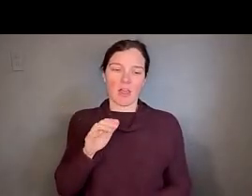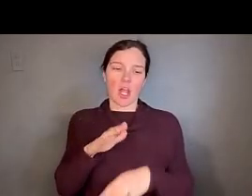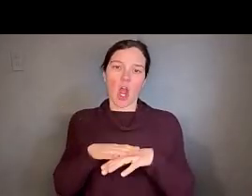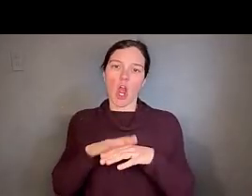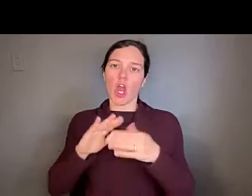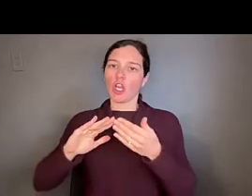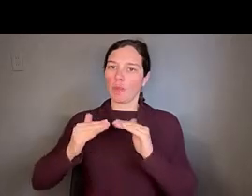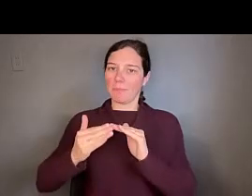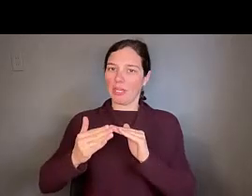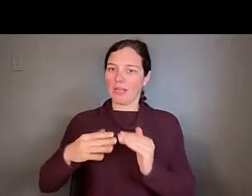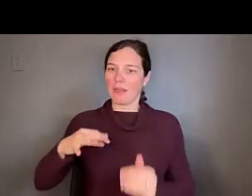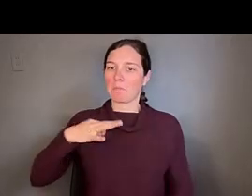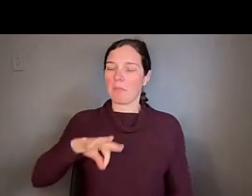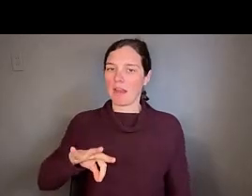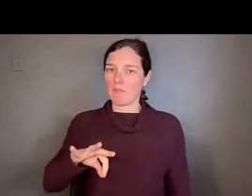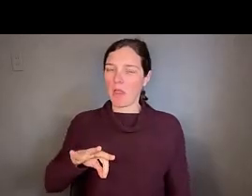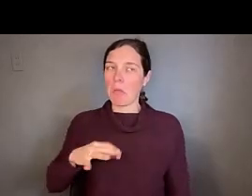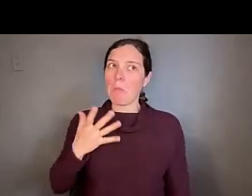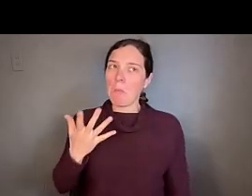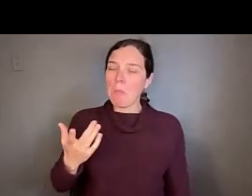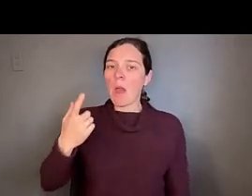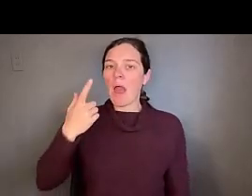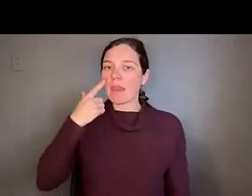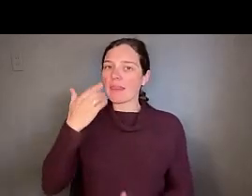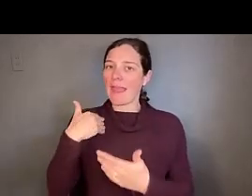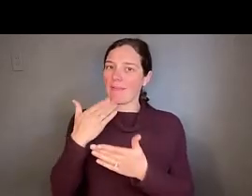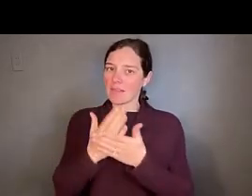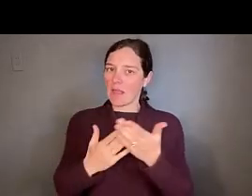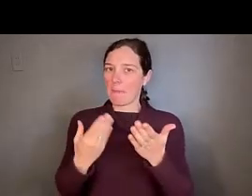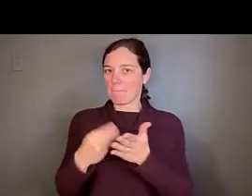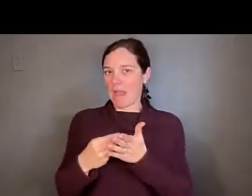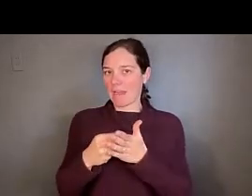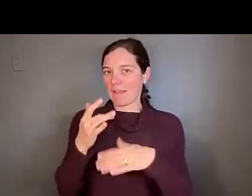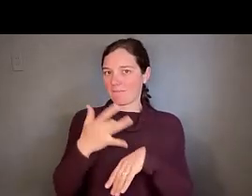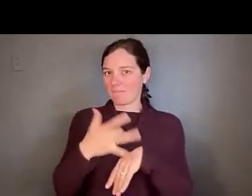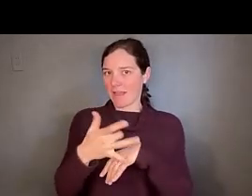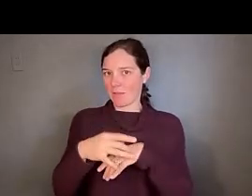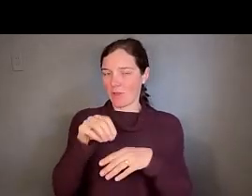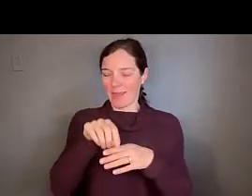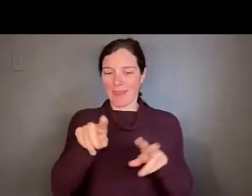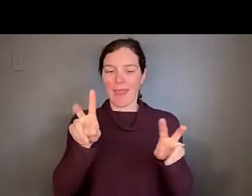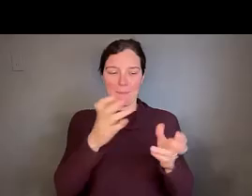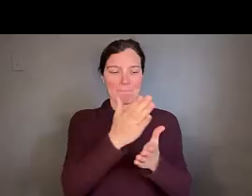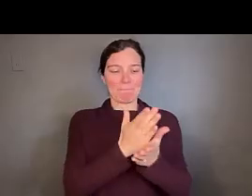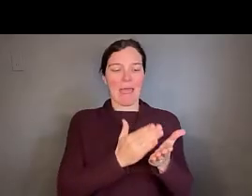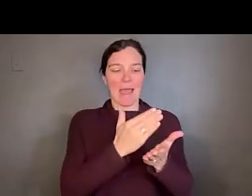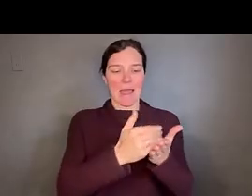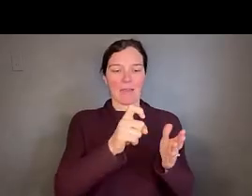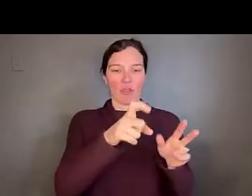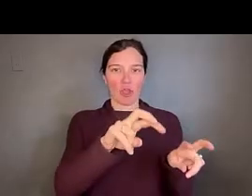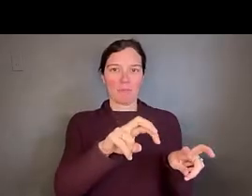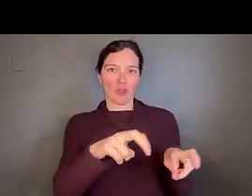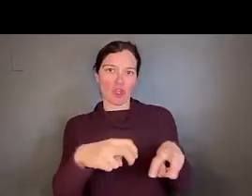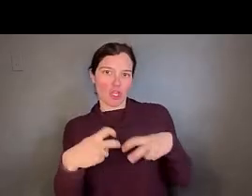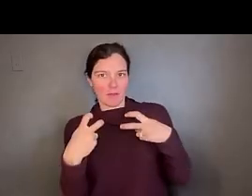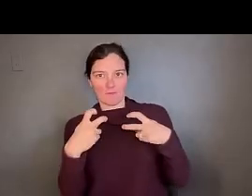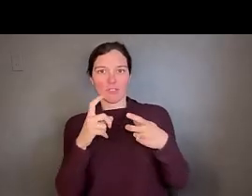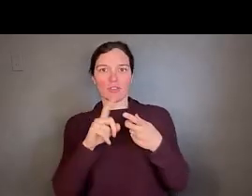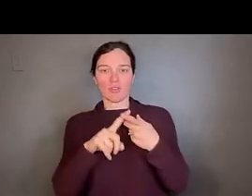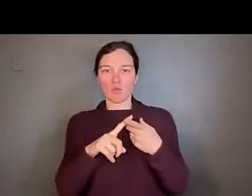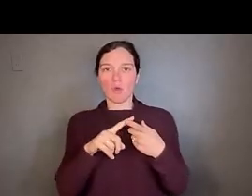community benefit. I think there's some money in that community benefit pie that could be shifted a little bit more